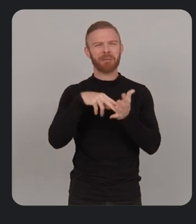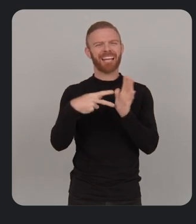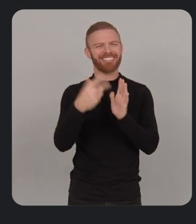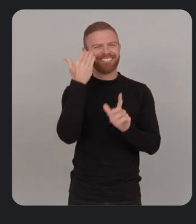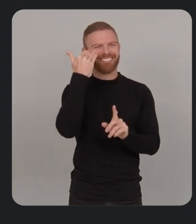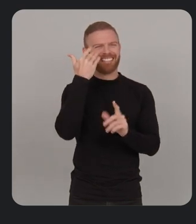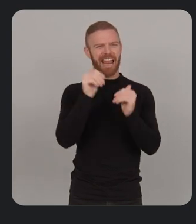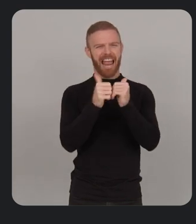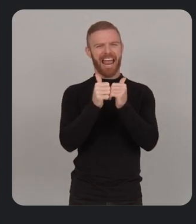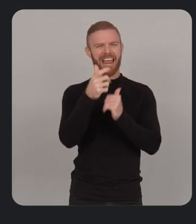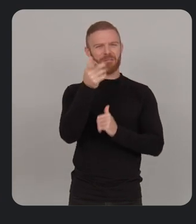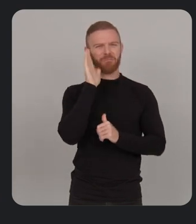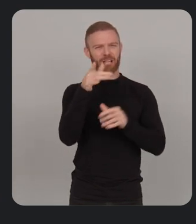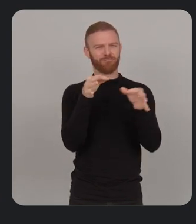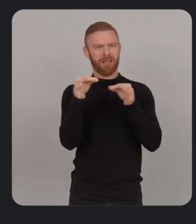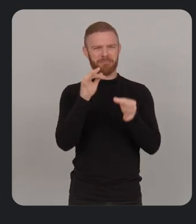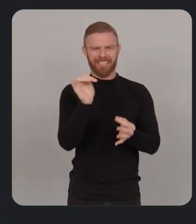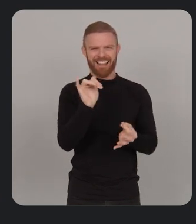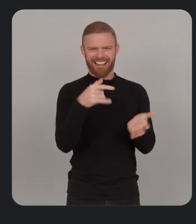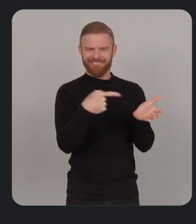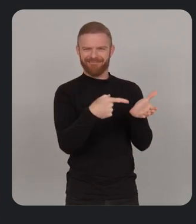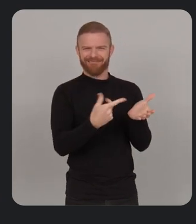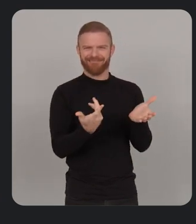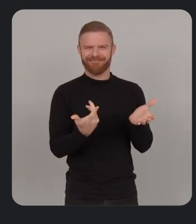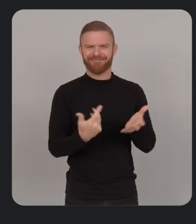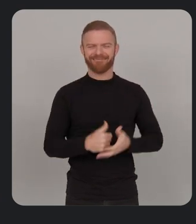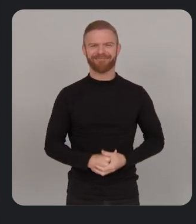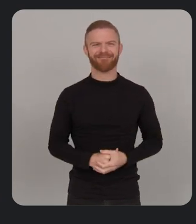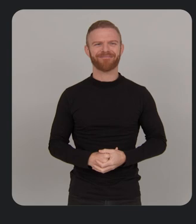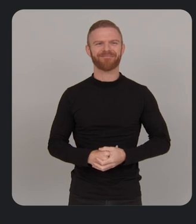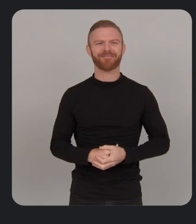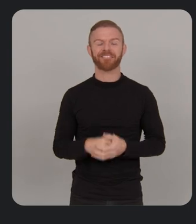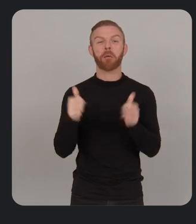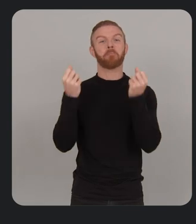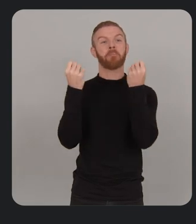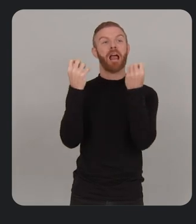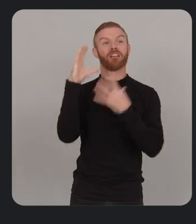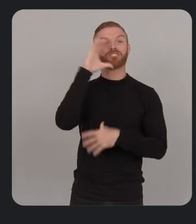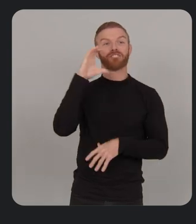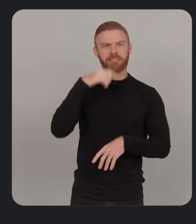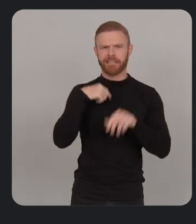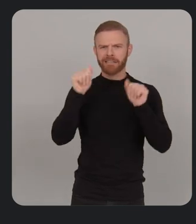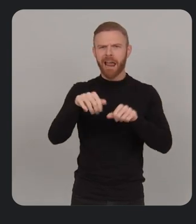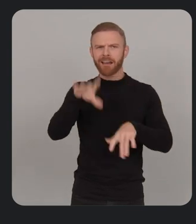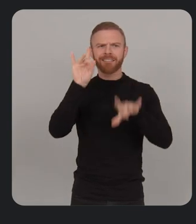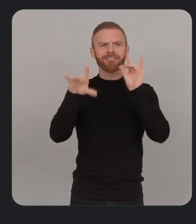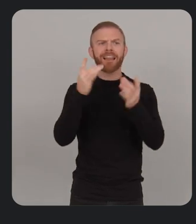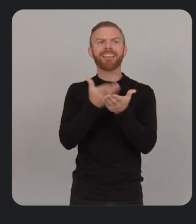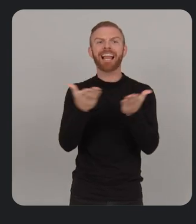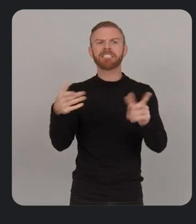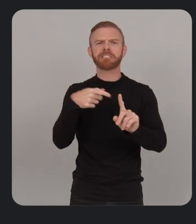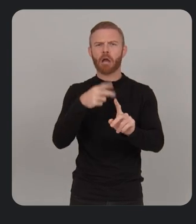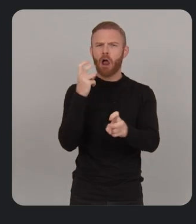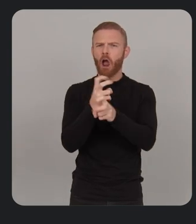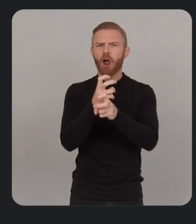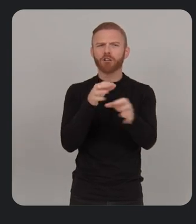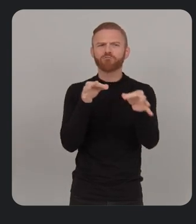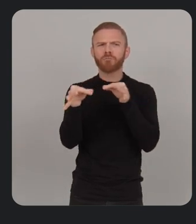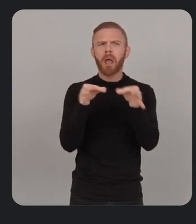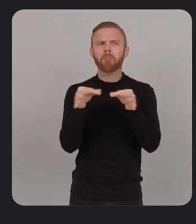I mean, know, how would you describe something like this? With multisearch, I can find really hard to describe stuff.